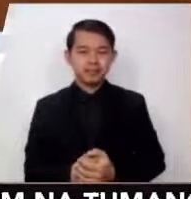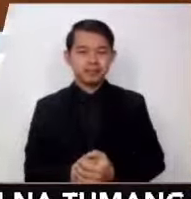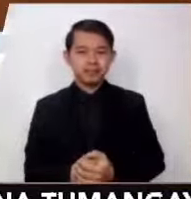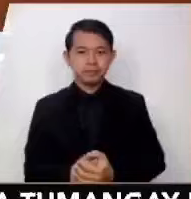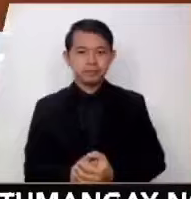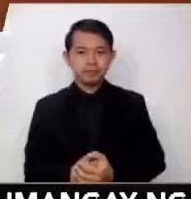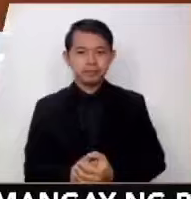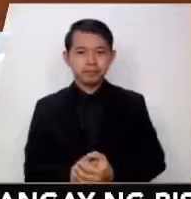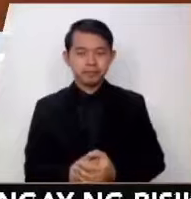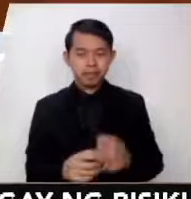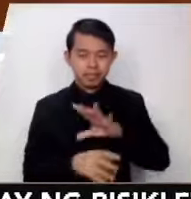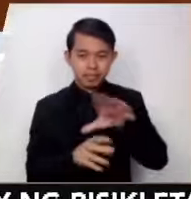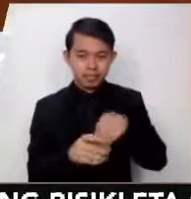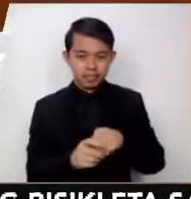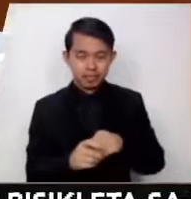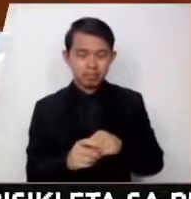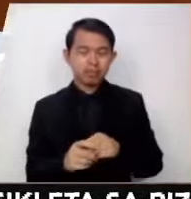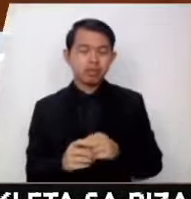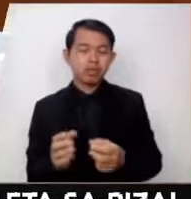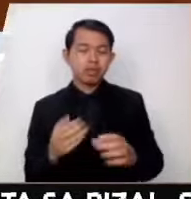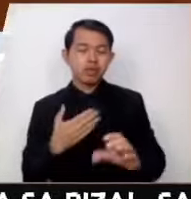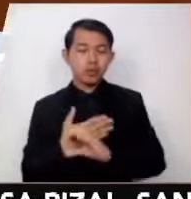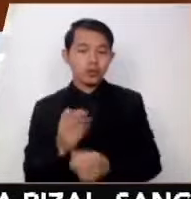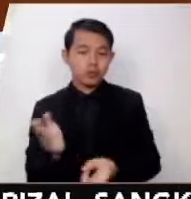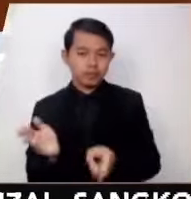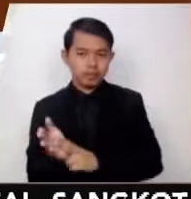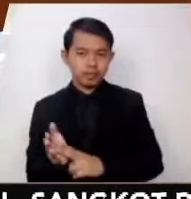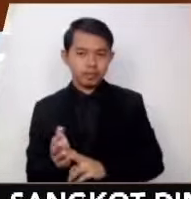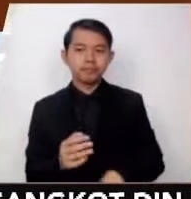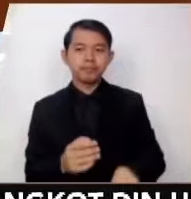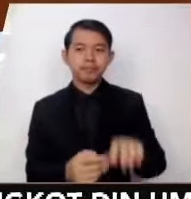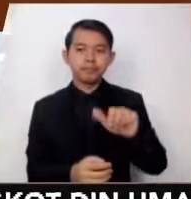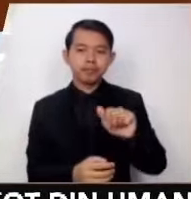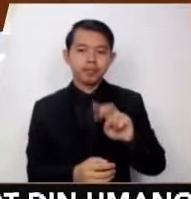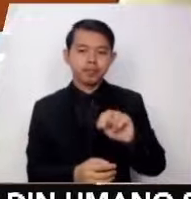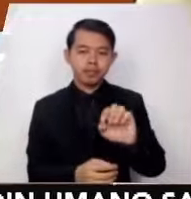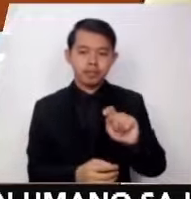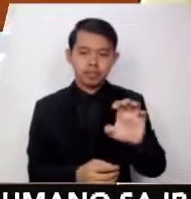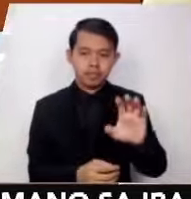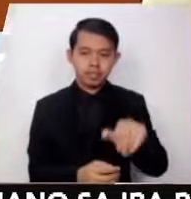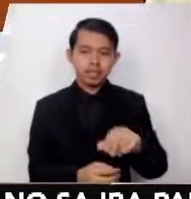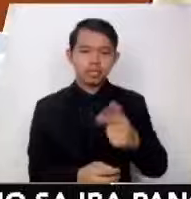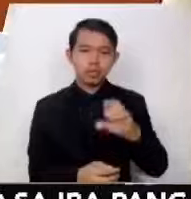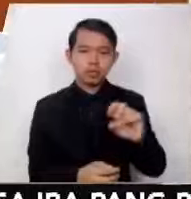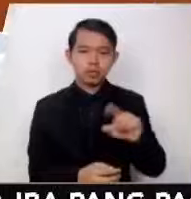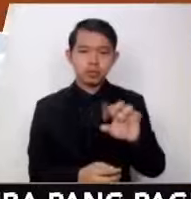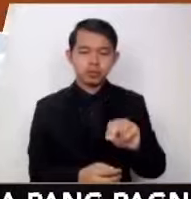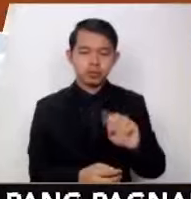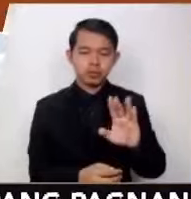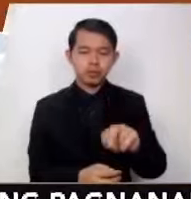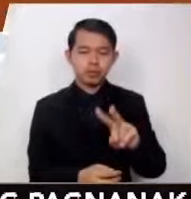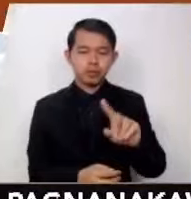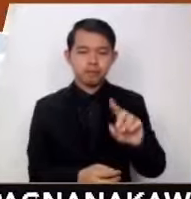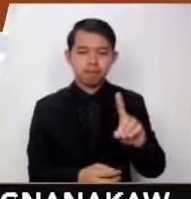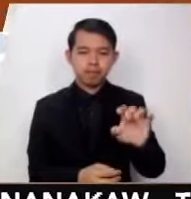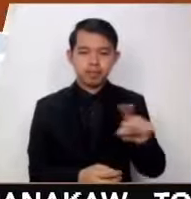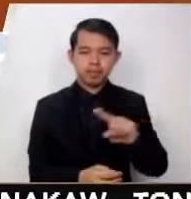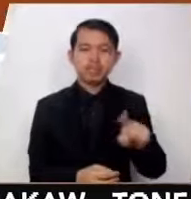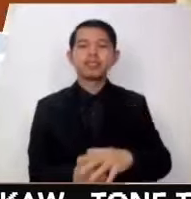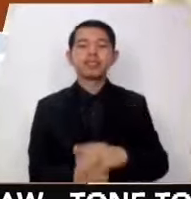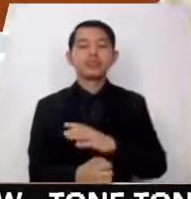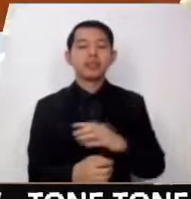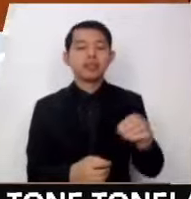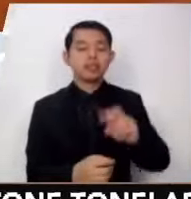contract signing sina GMA Network Senior Vice President Attorney Annette Gozon Valdez, Sparkle GMA Artist Center First Vice President